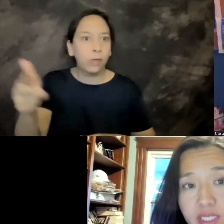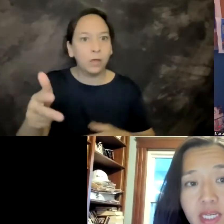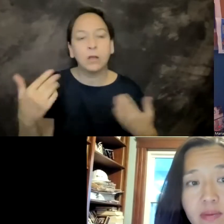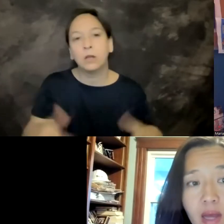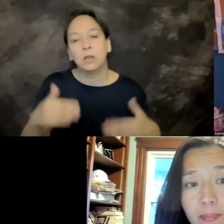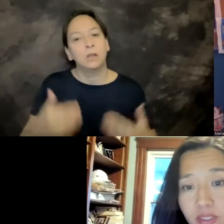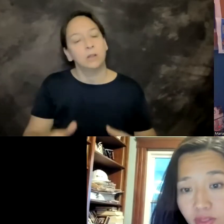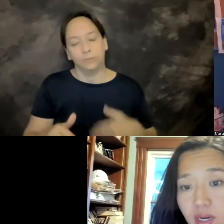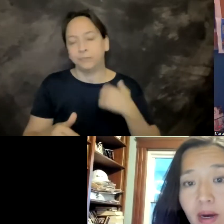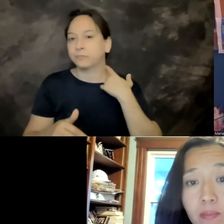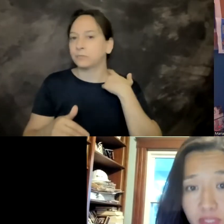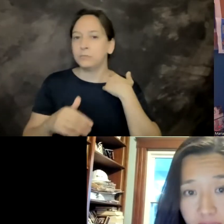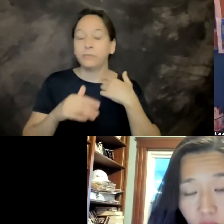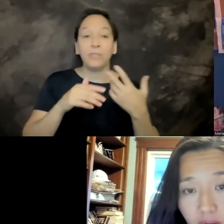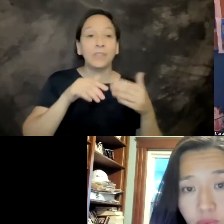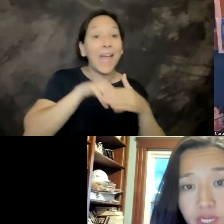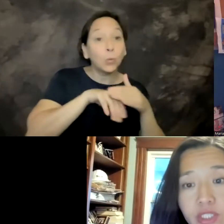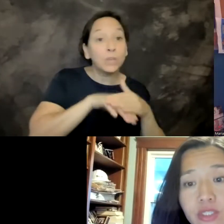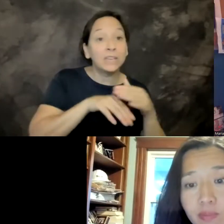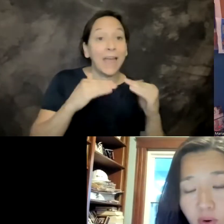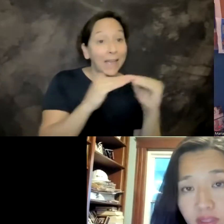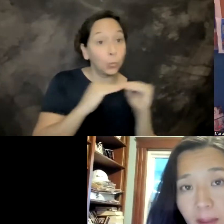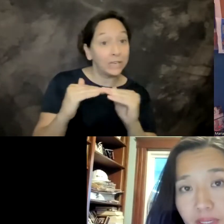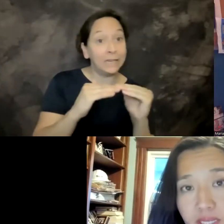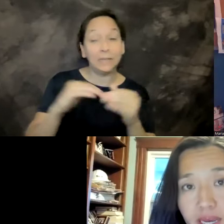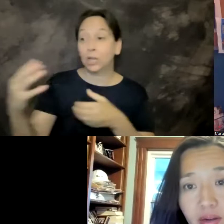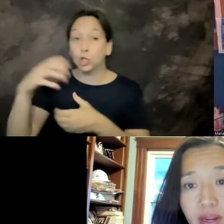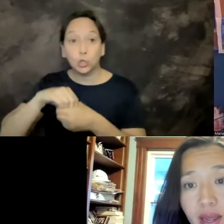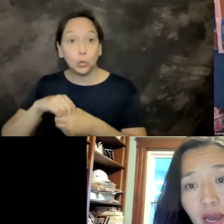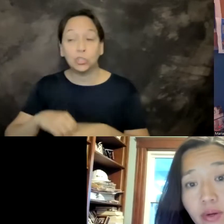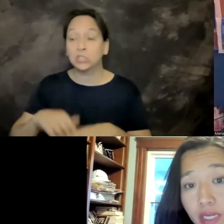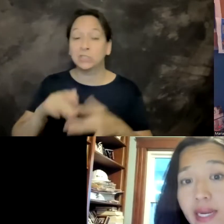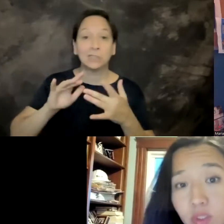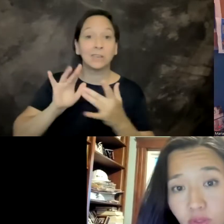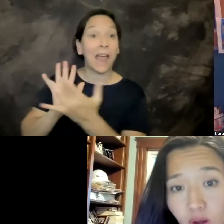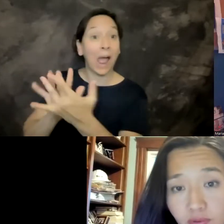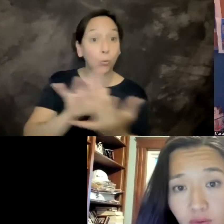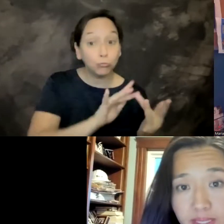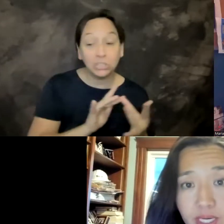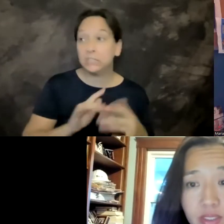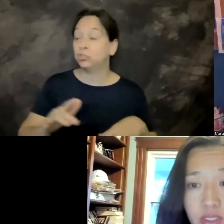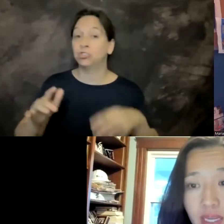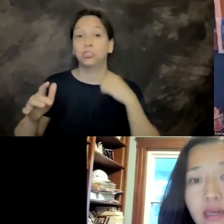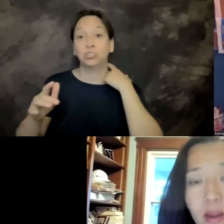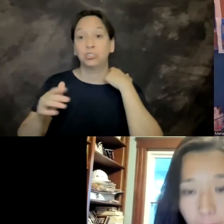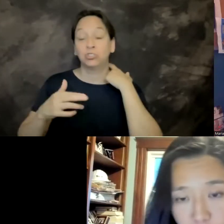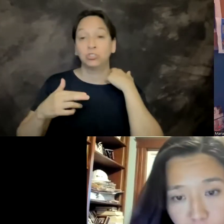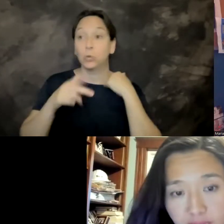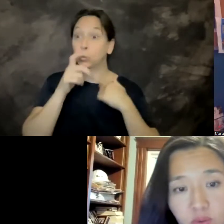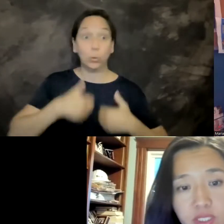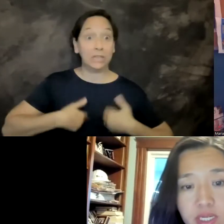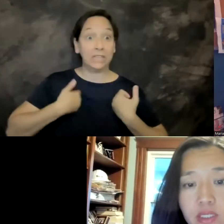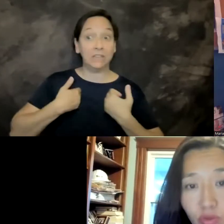inclusion team helping to think about multilingual outreach and support the MBTA on how to connect with all of our residents in